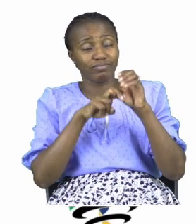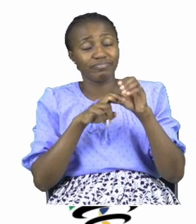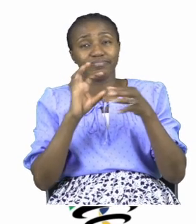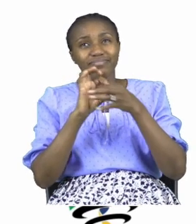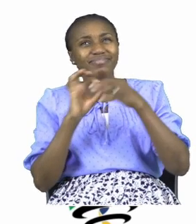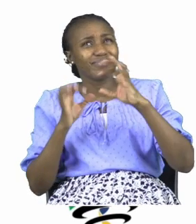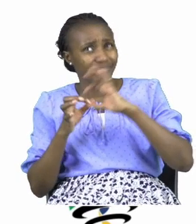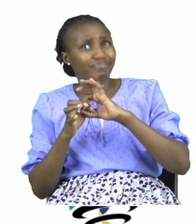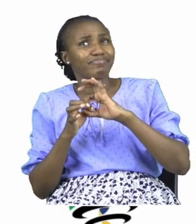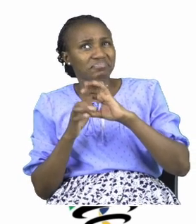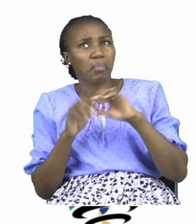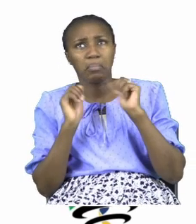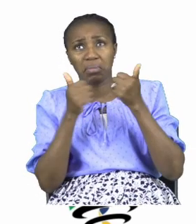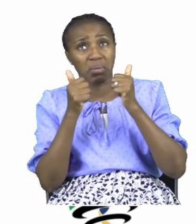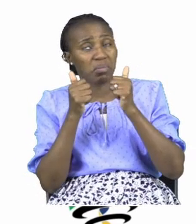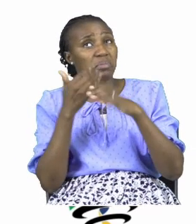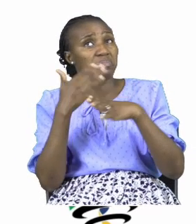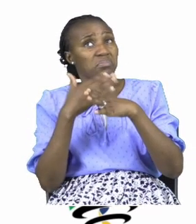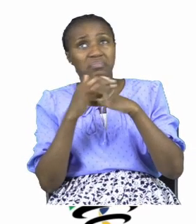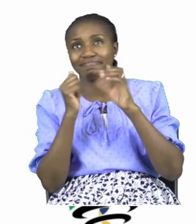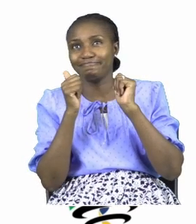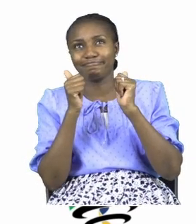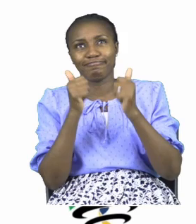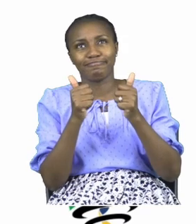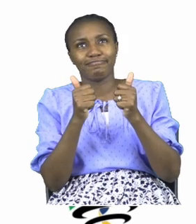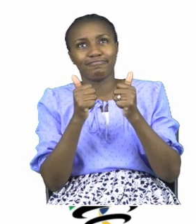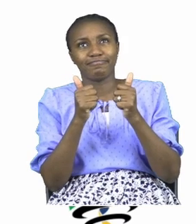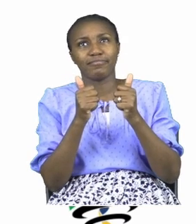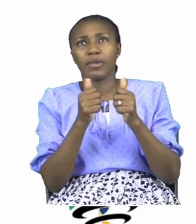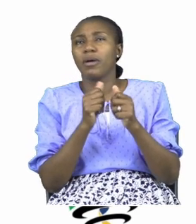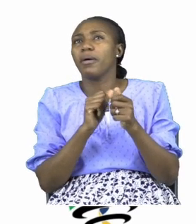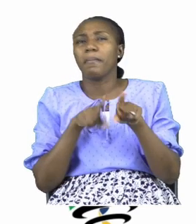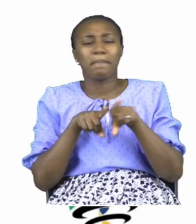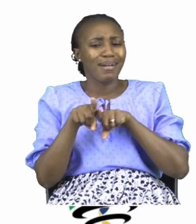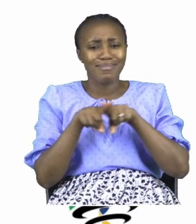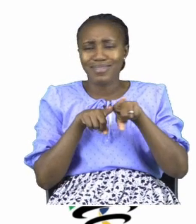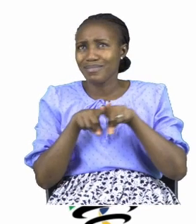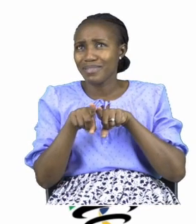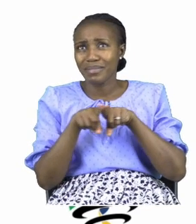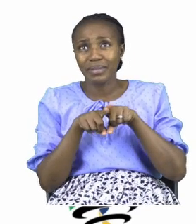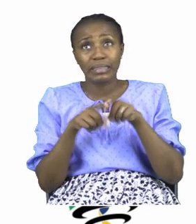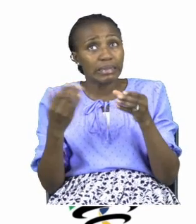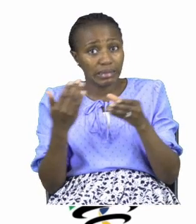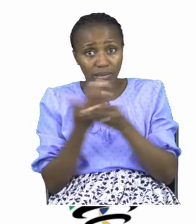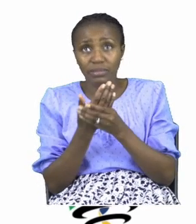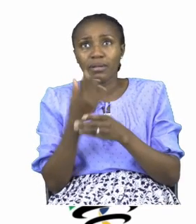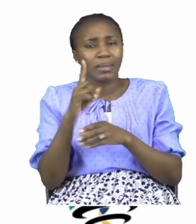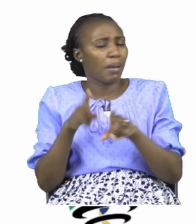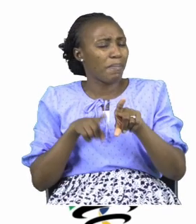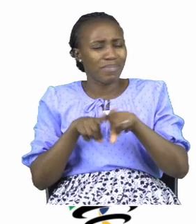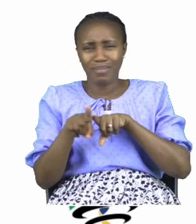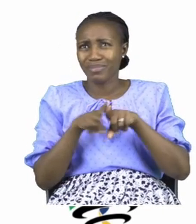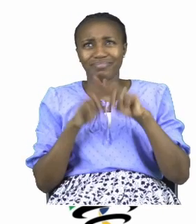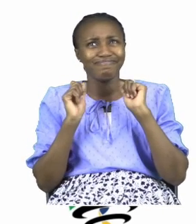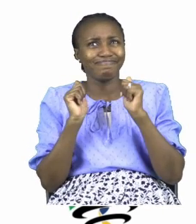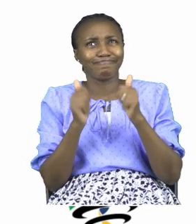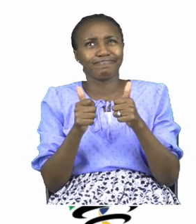well. Under the circumstances, quite competitive for a newcomer representing